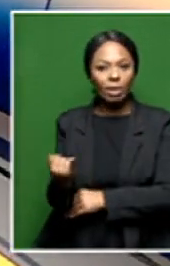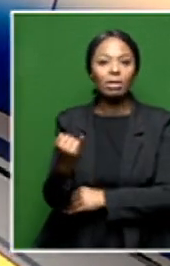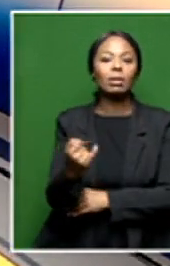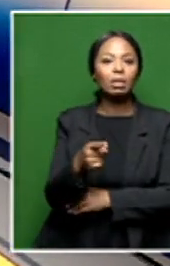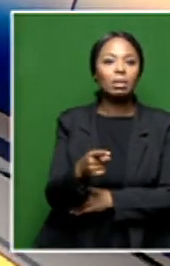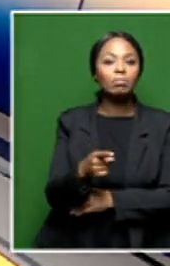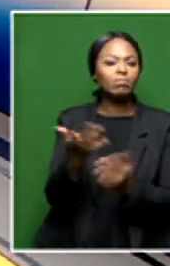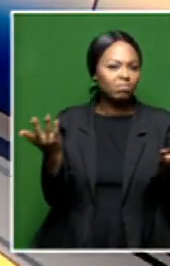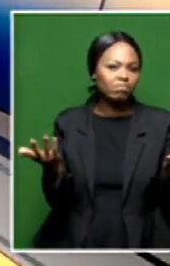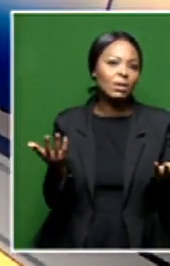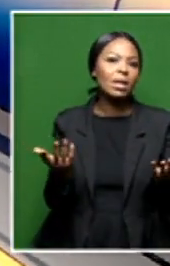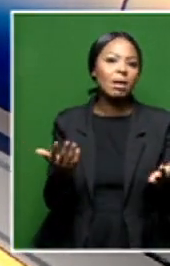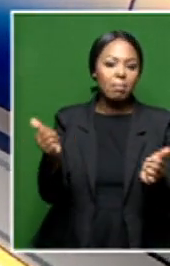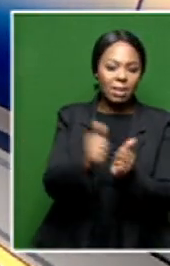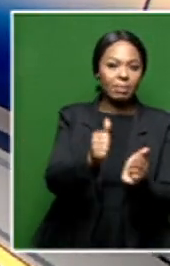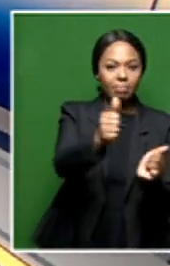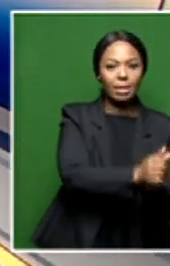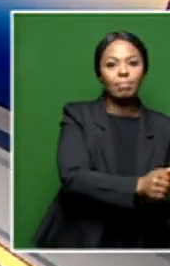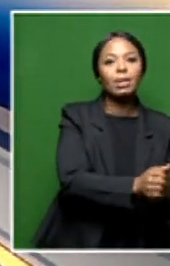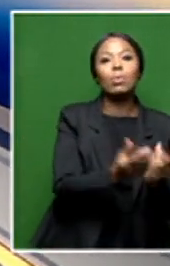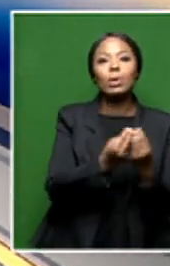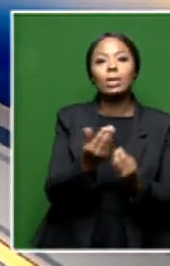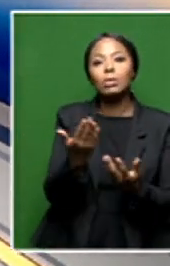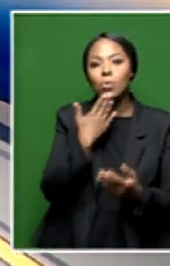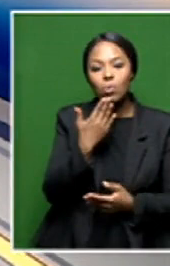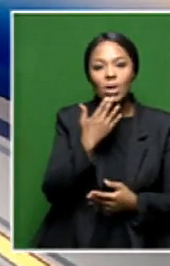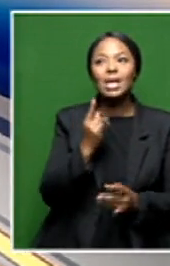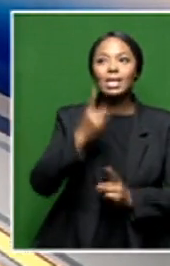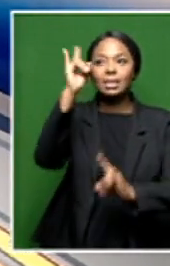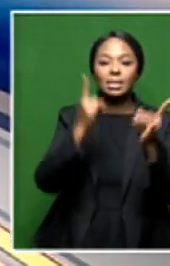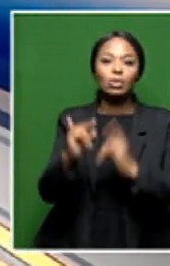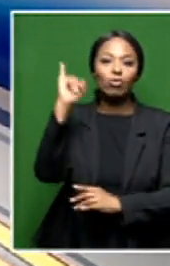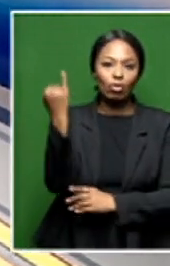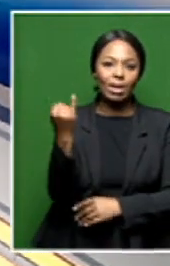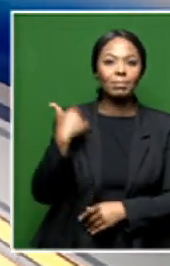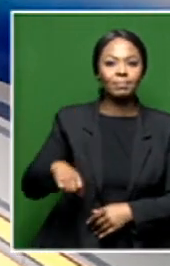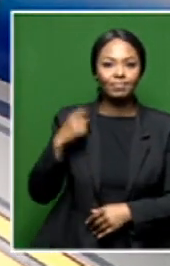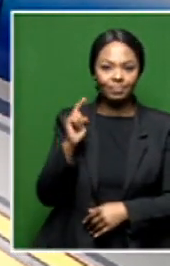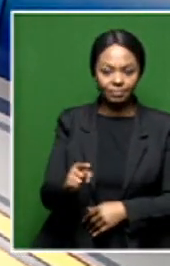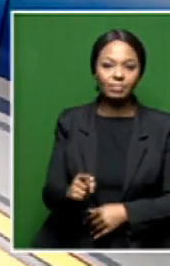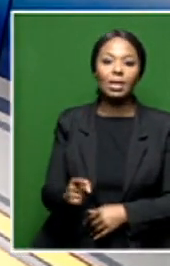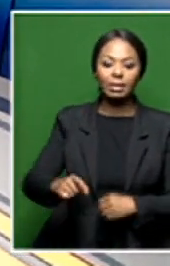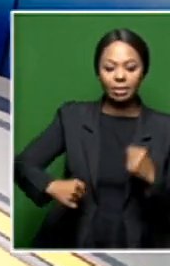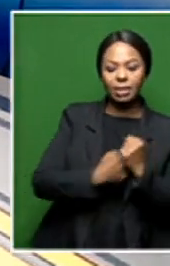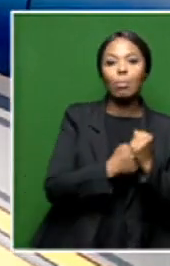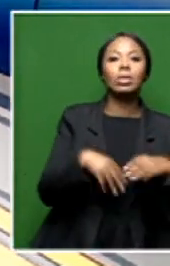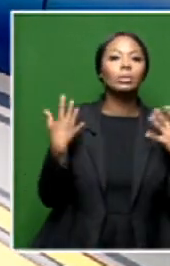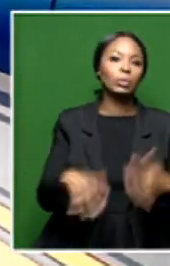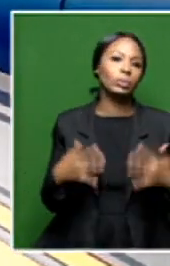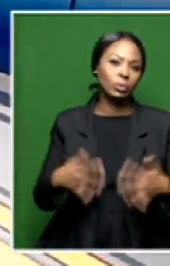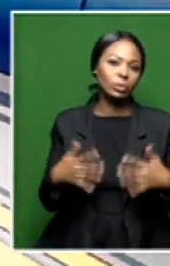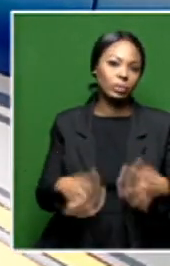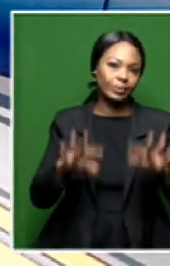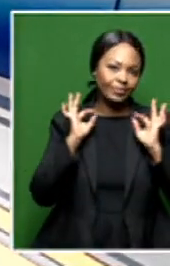is done in partnership together with the City of Johannesburg, who have been excellent in actually providing support. And then